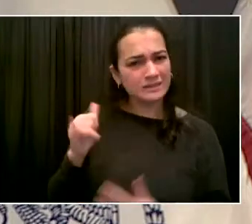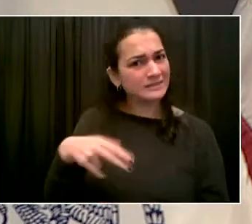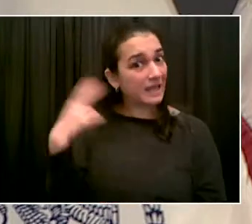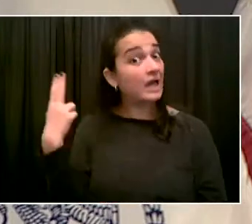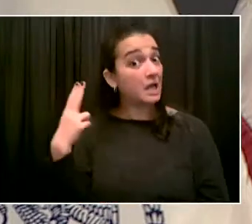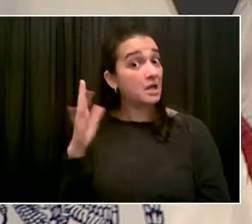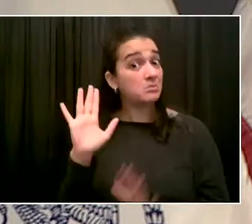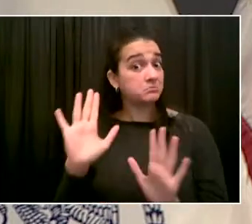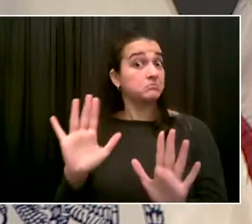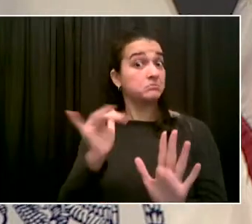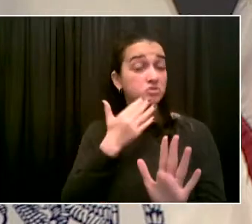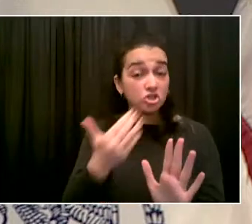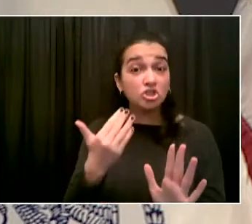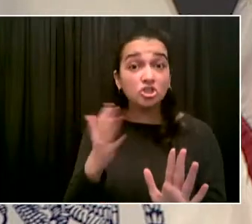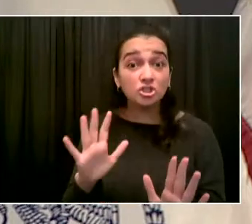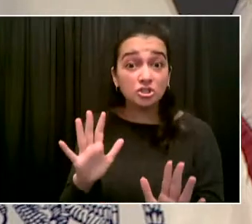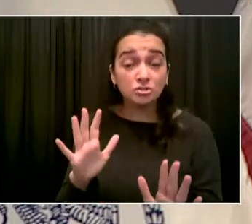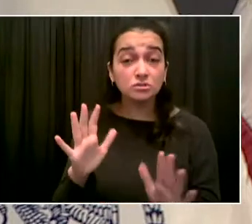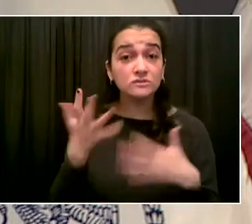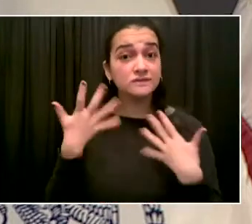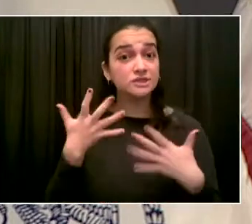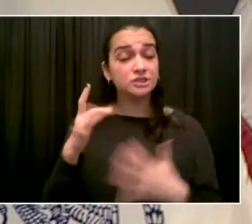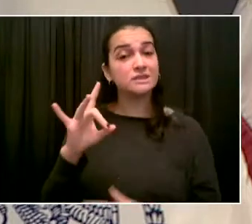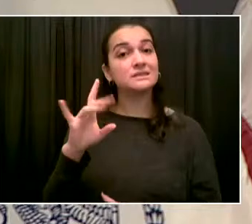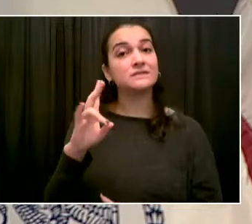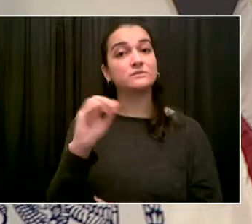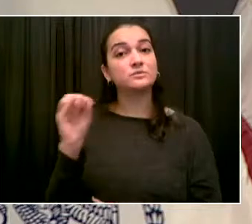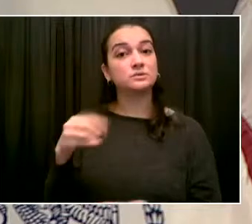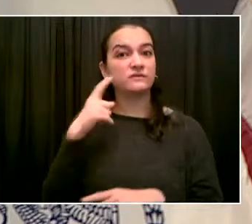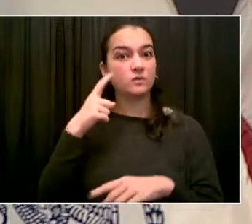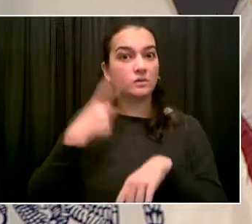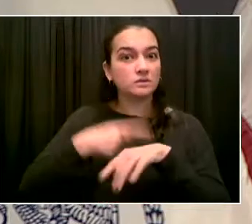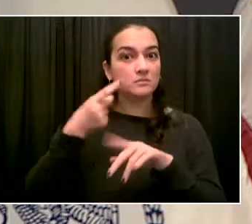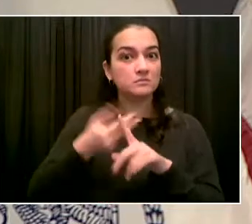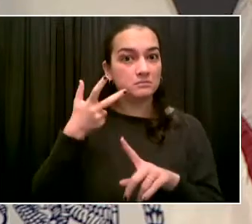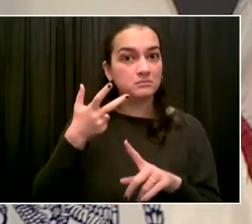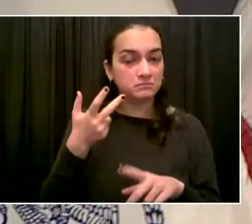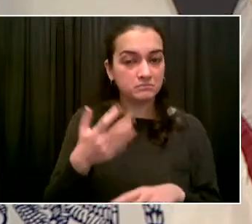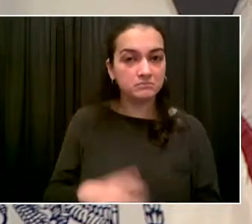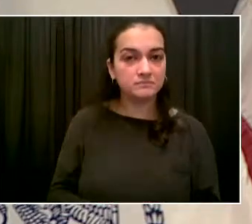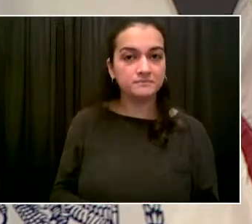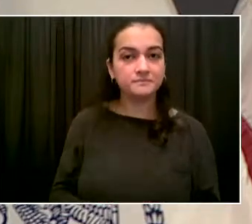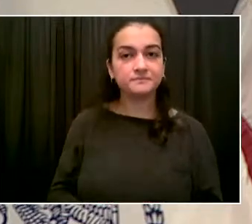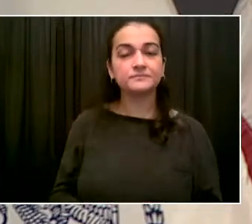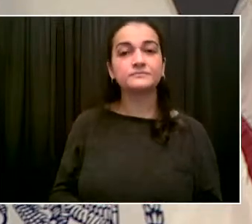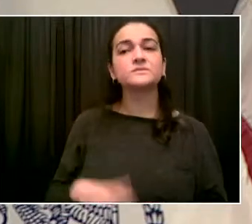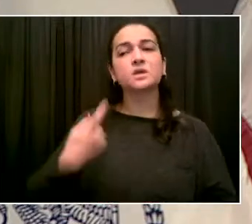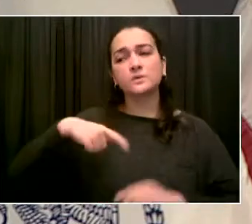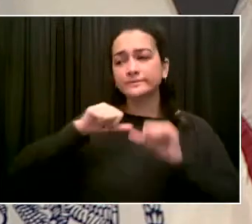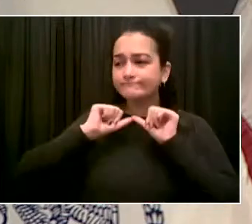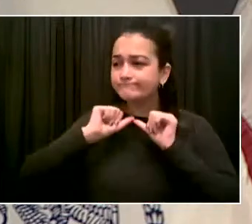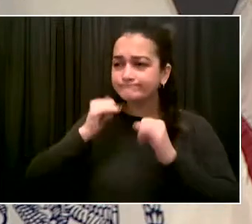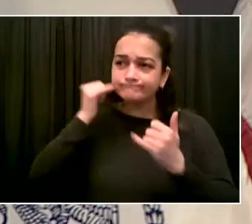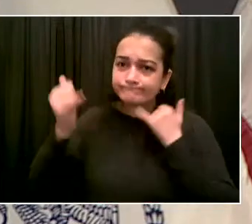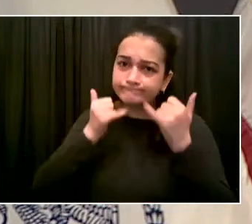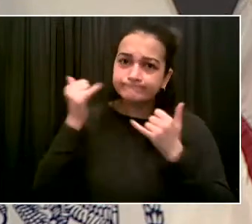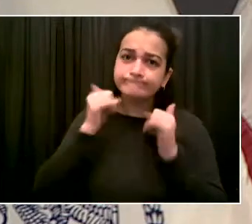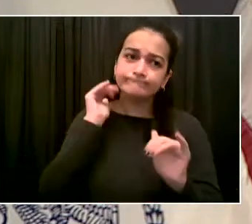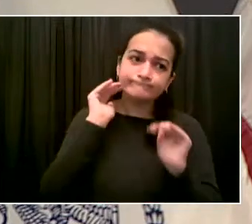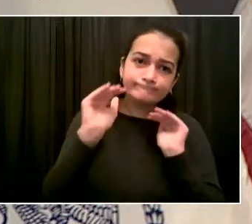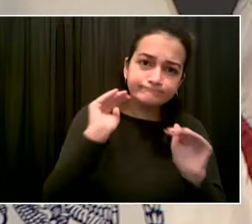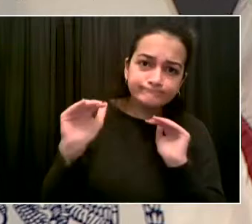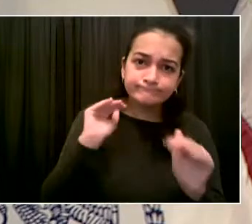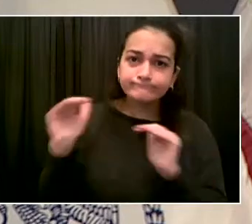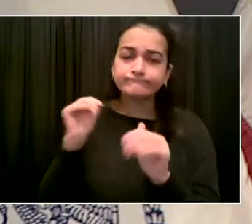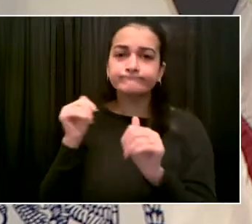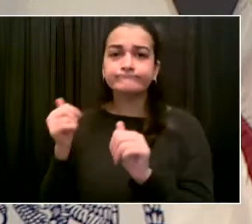big way. But you're right, there's still some places where we need to do more. I think the grassroots efforts have worked, and we're going to continue